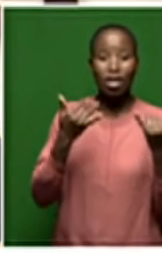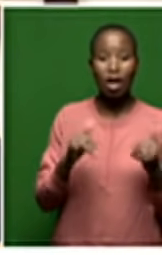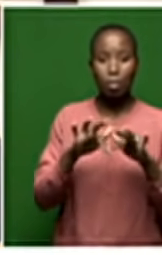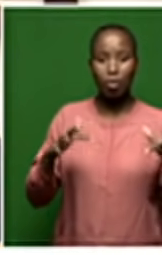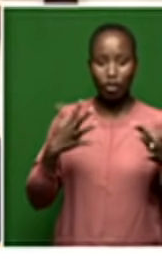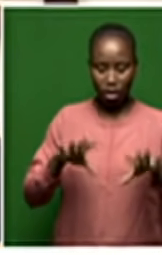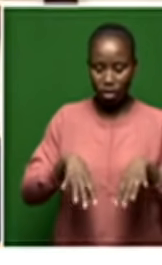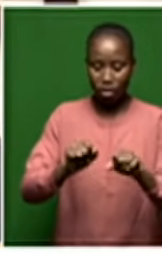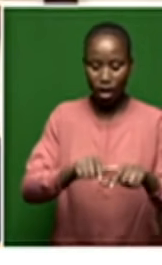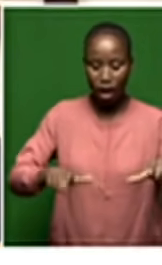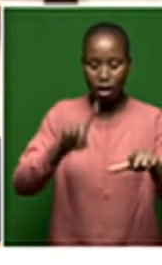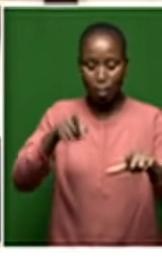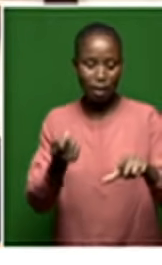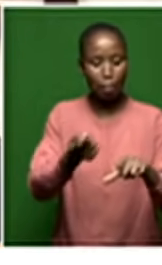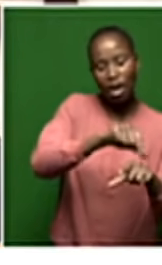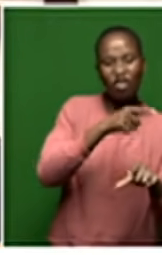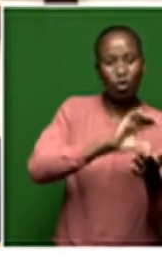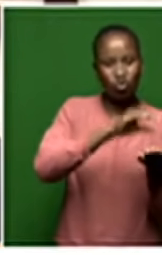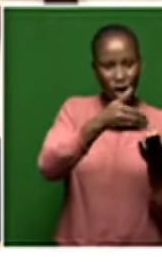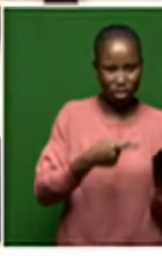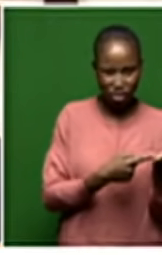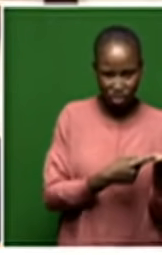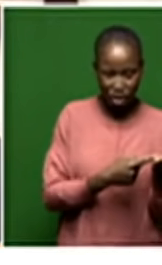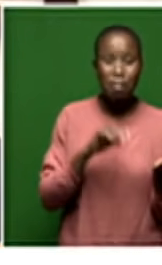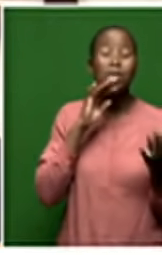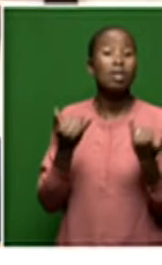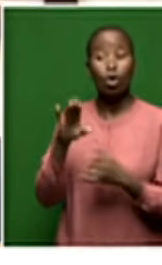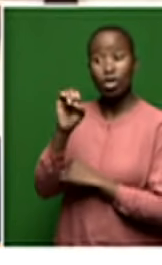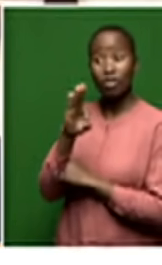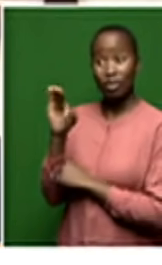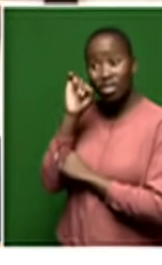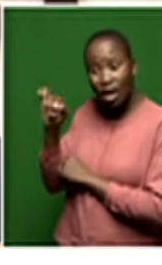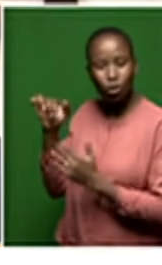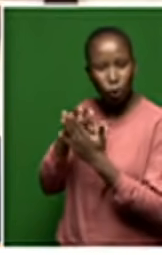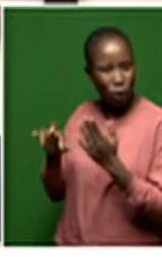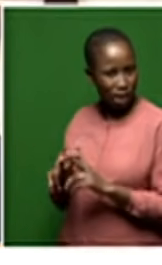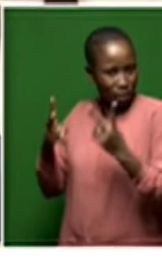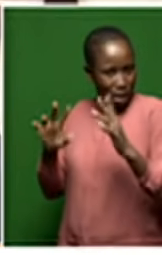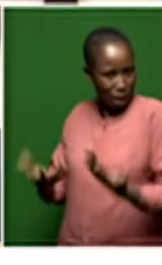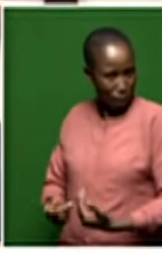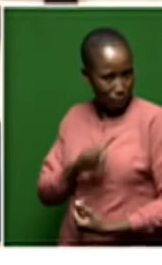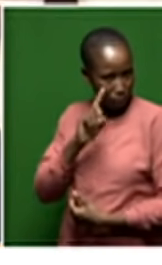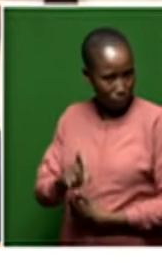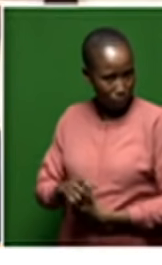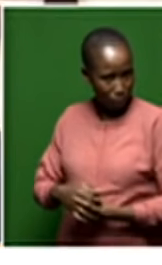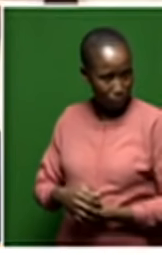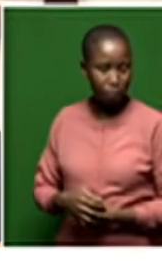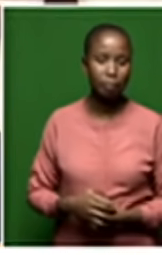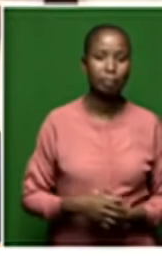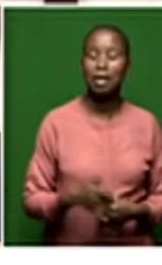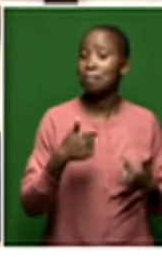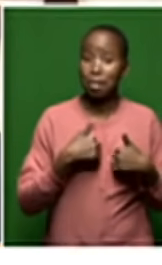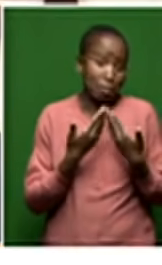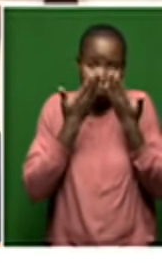to the trust. Now, how is this different from the EFF's position currently? Well, I don't know about the EFF, they must